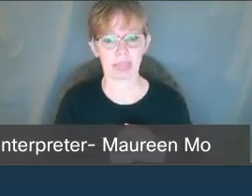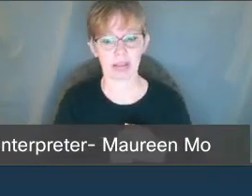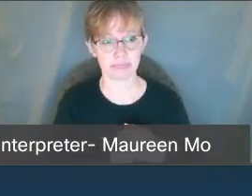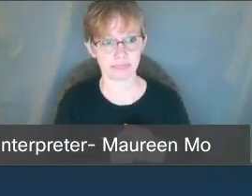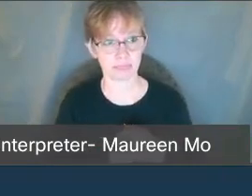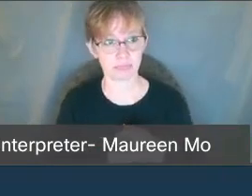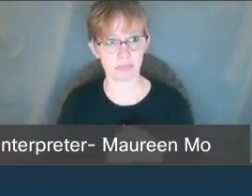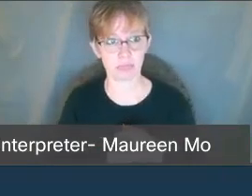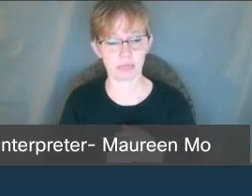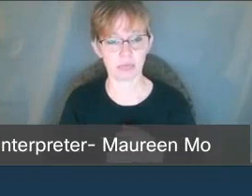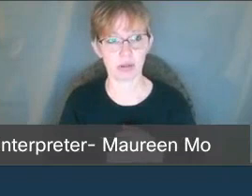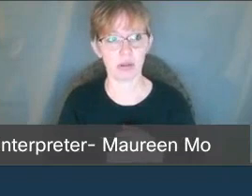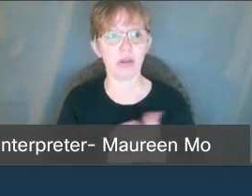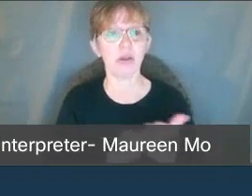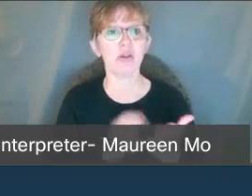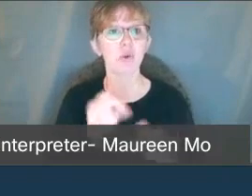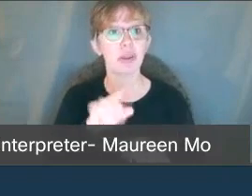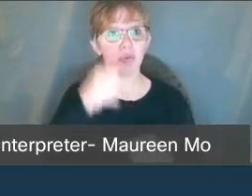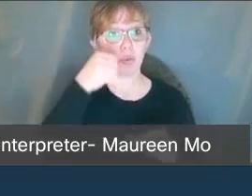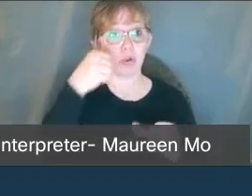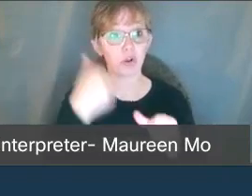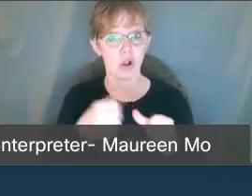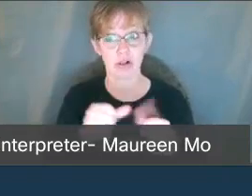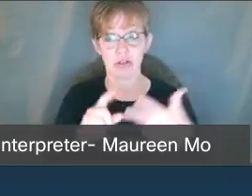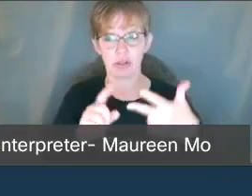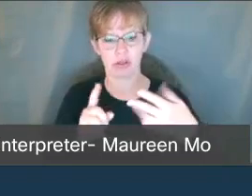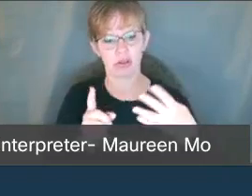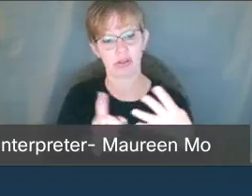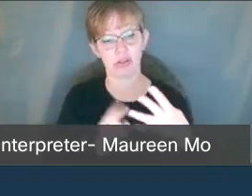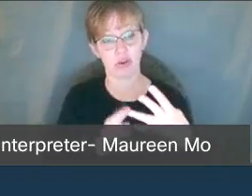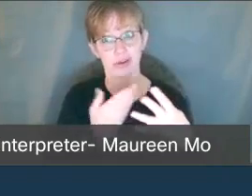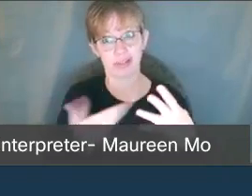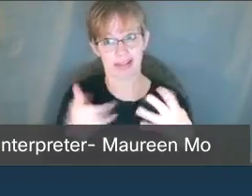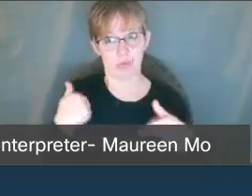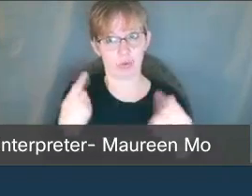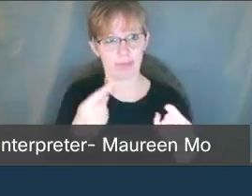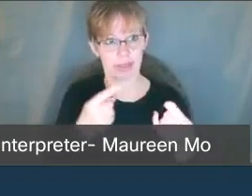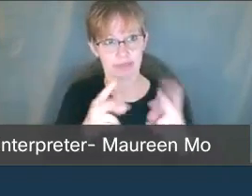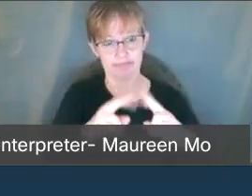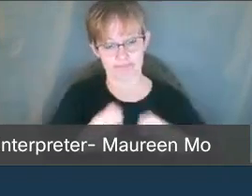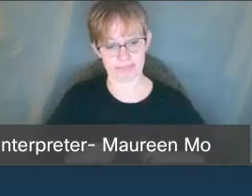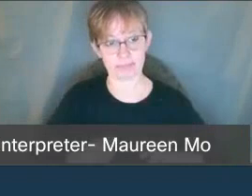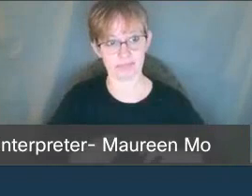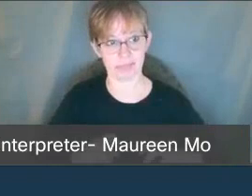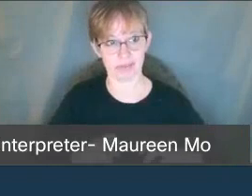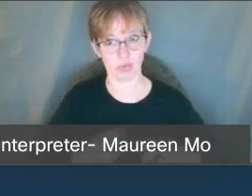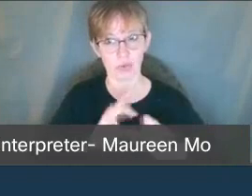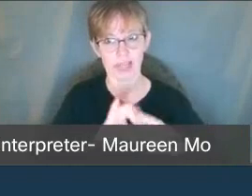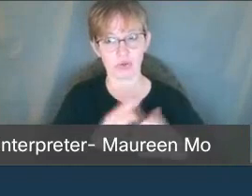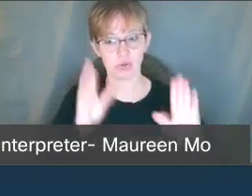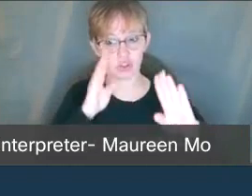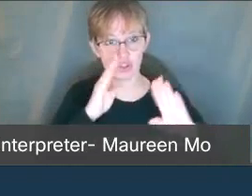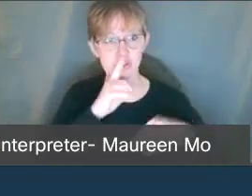So if you'll recall, the third thing that we were looking at in terms of the research evidence is that, or concerns, is that they're